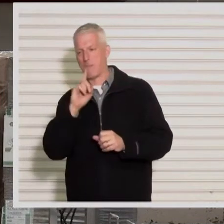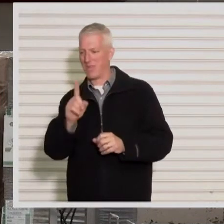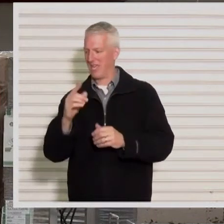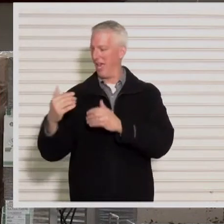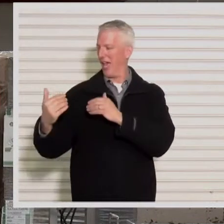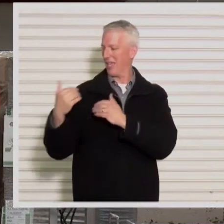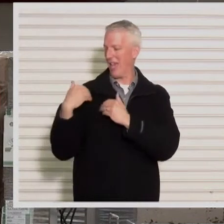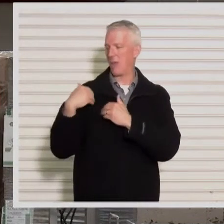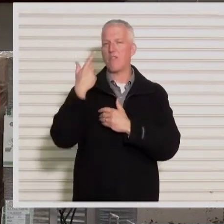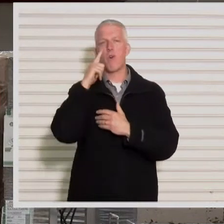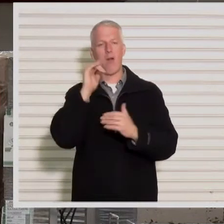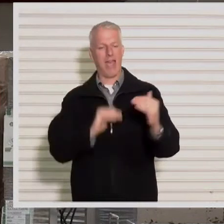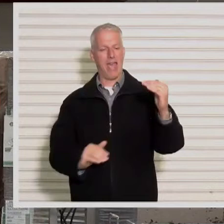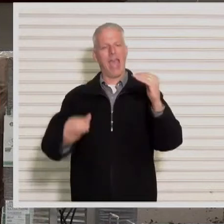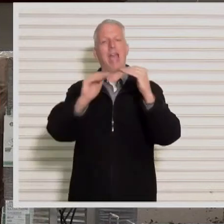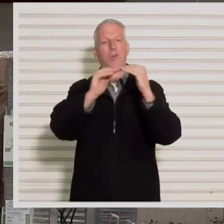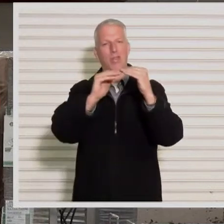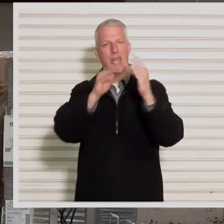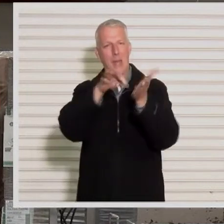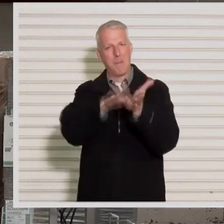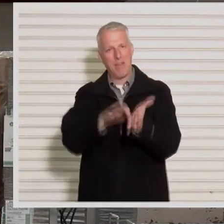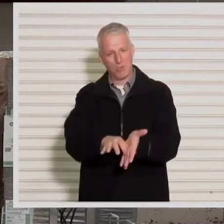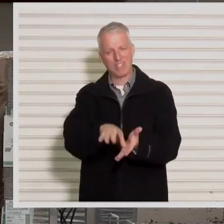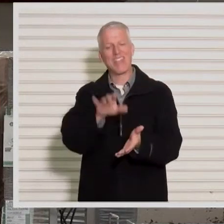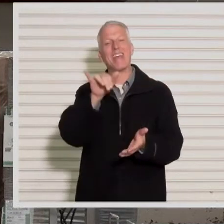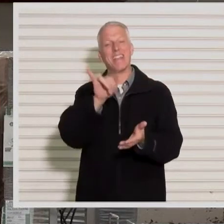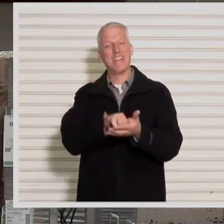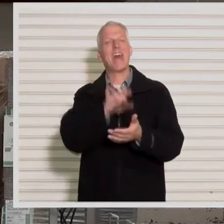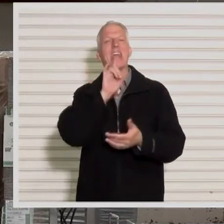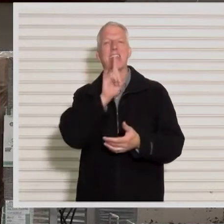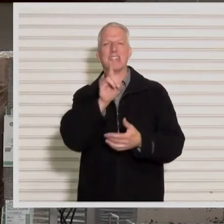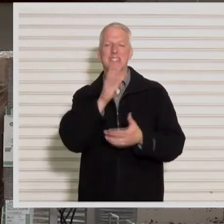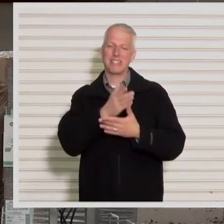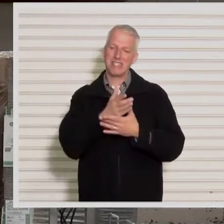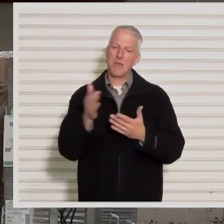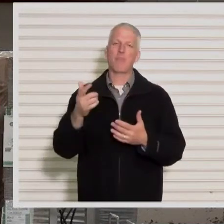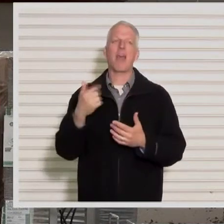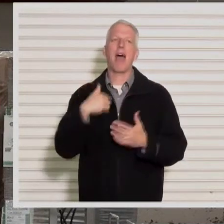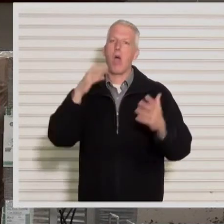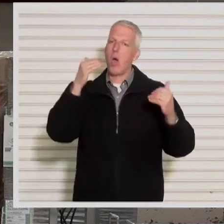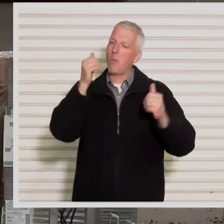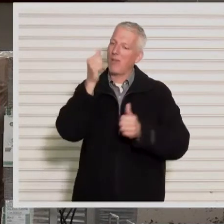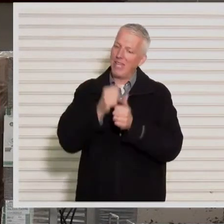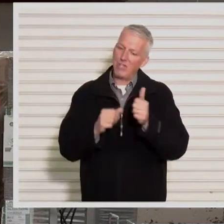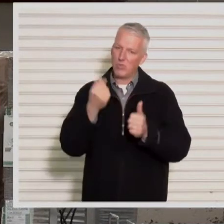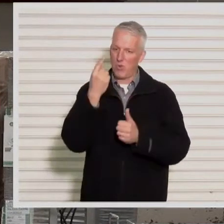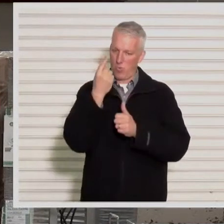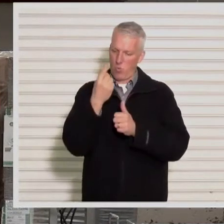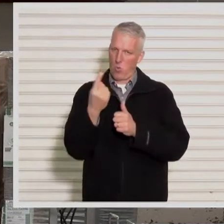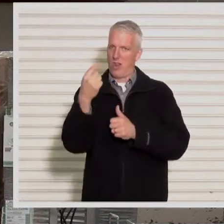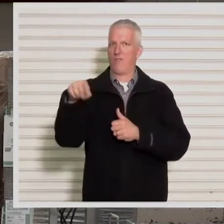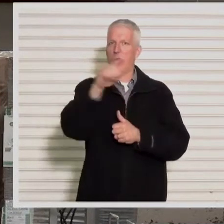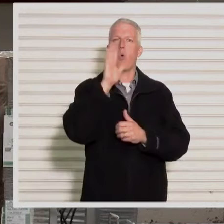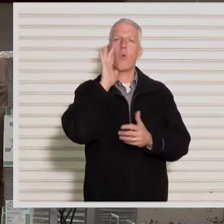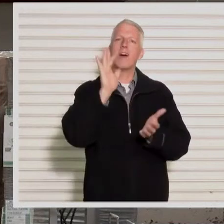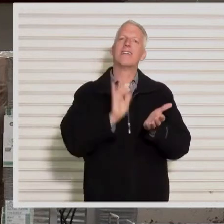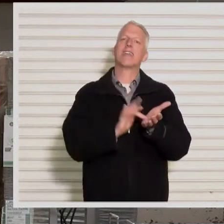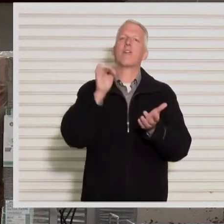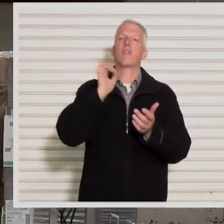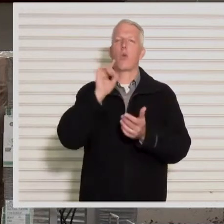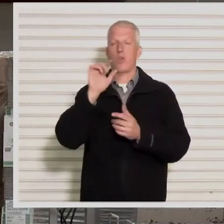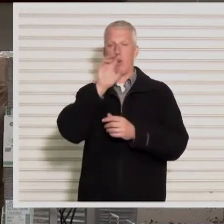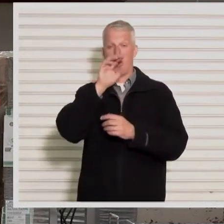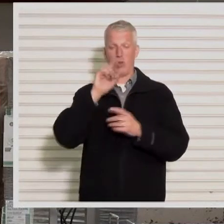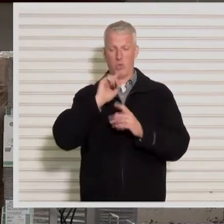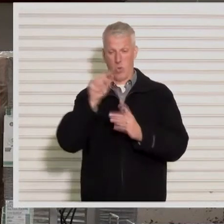on these equity metrics. And so that is something I hope each and every one of you take advantage of. Go to My